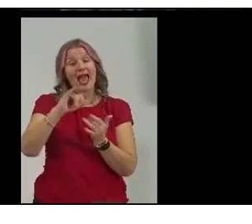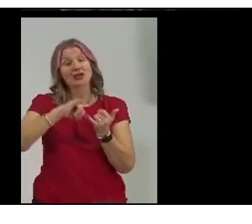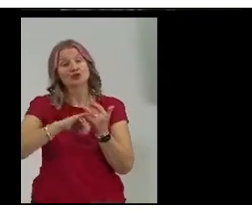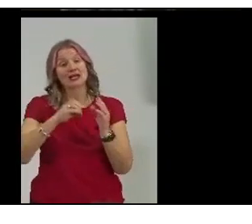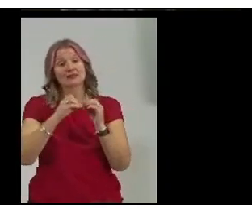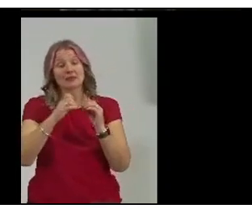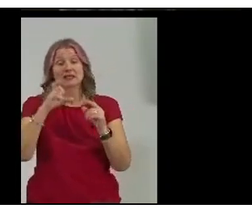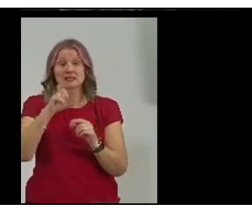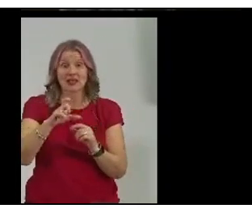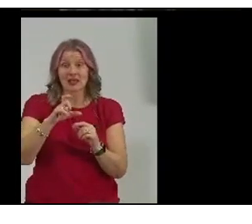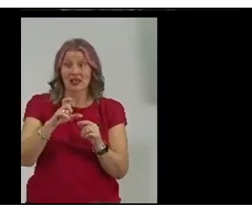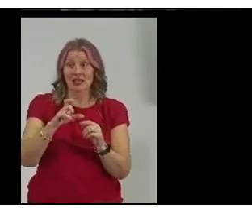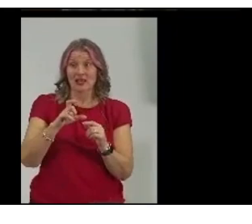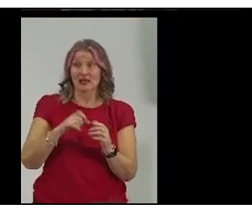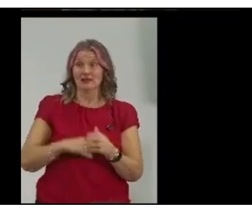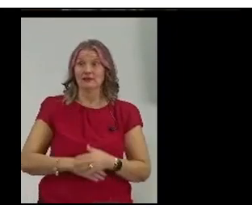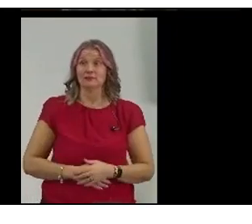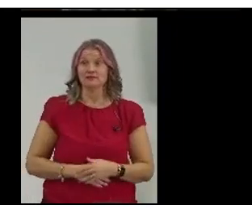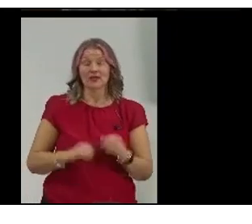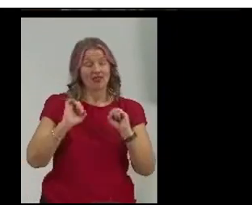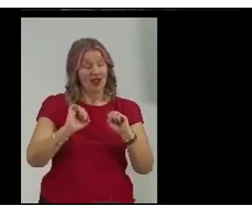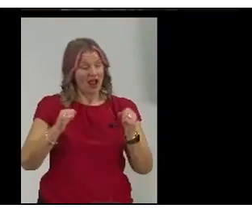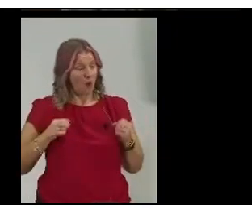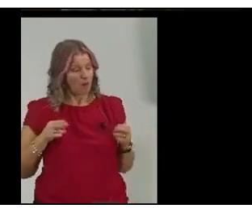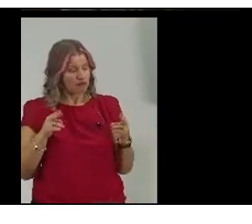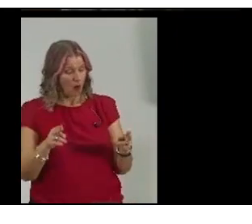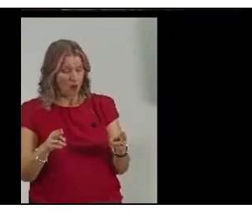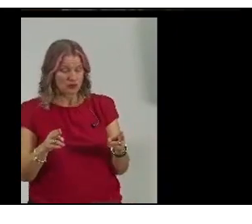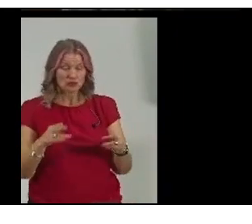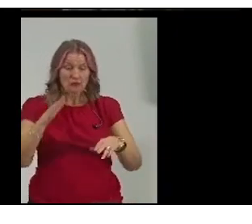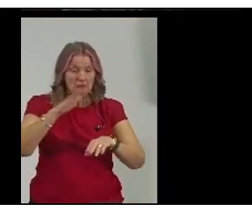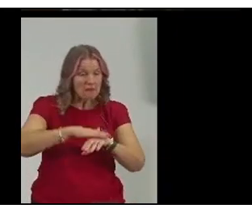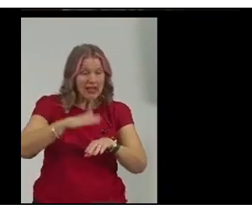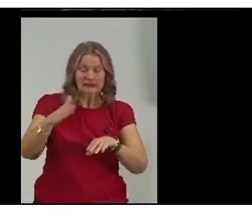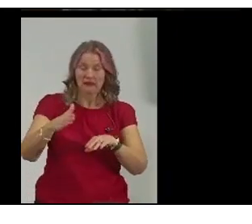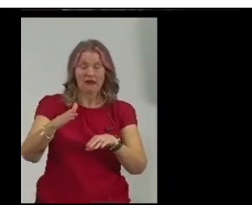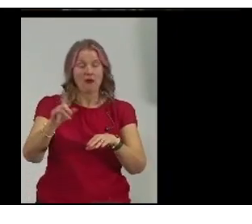to this. We do not care about what the